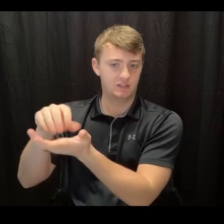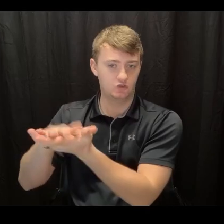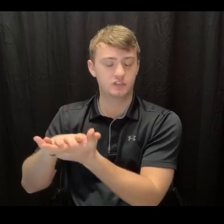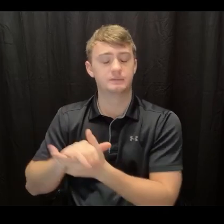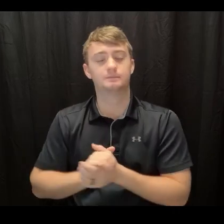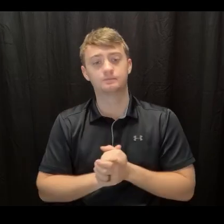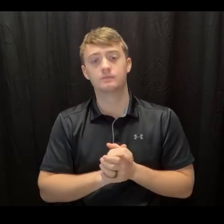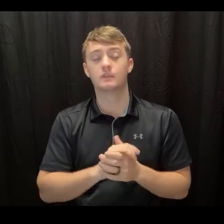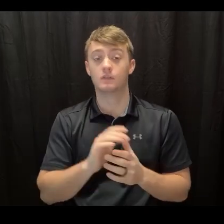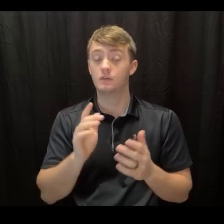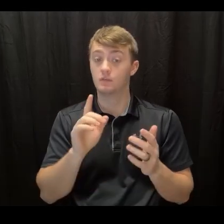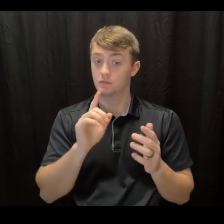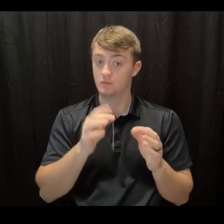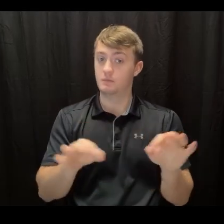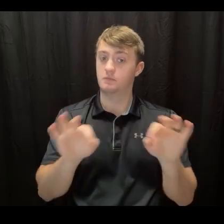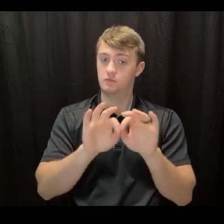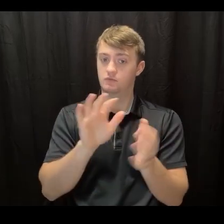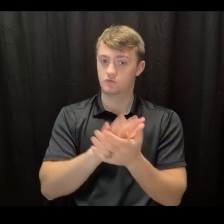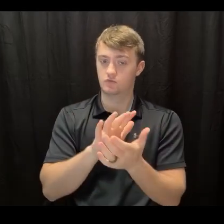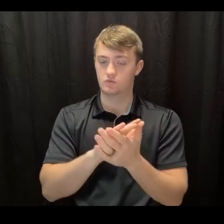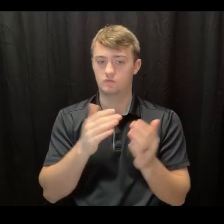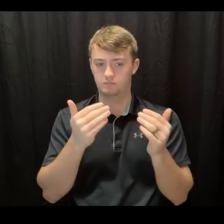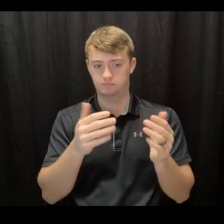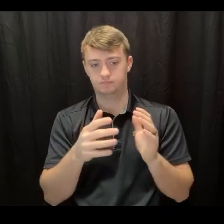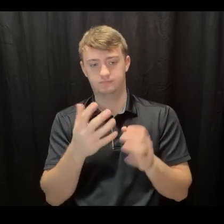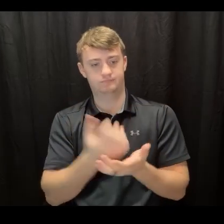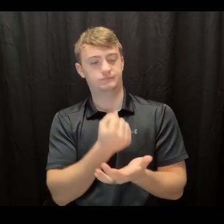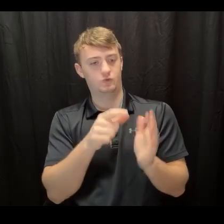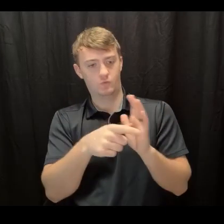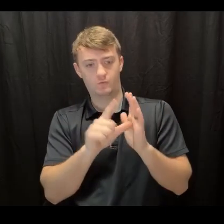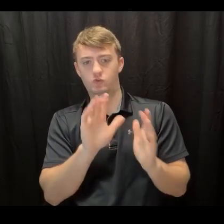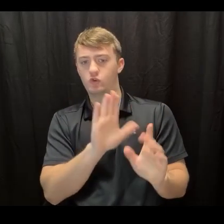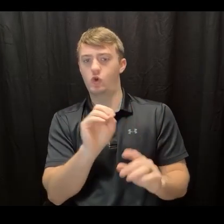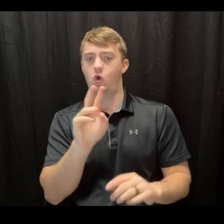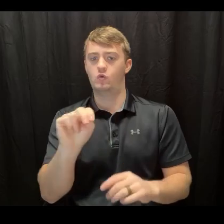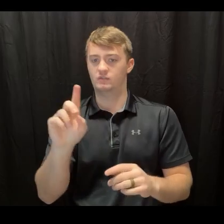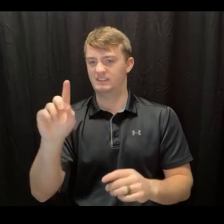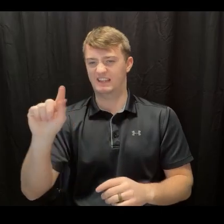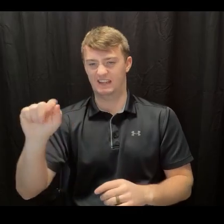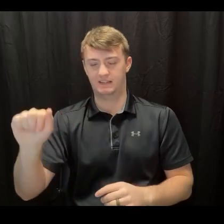entry. So it's important for schools to review their own data.